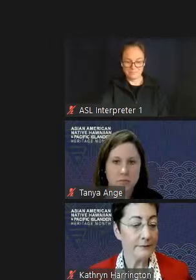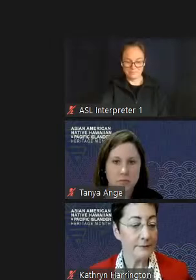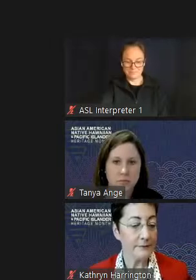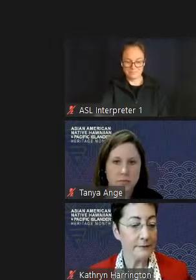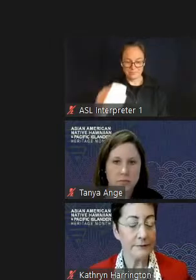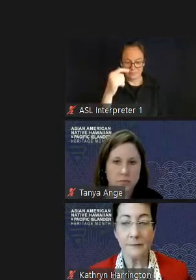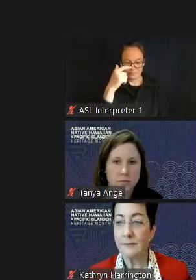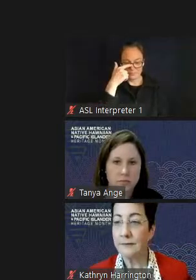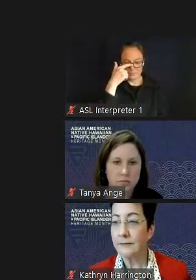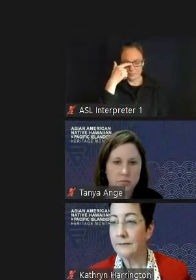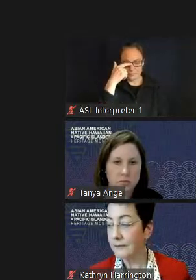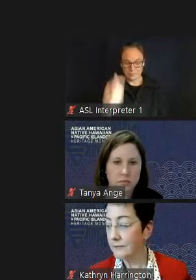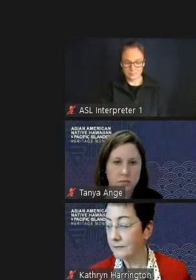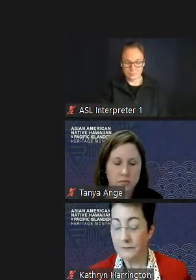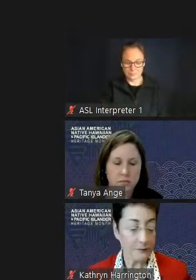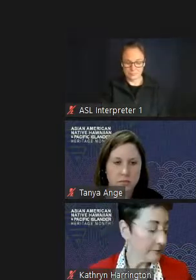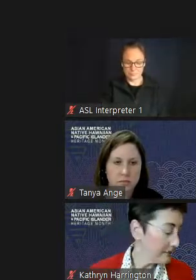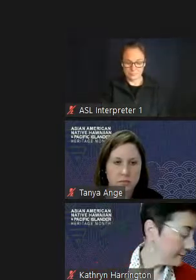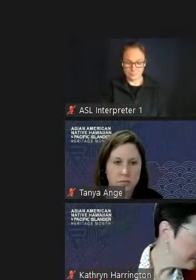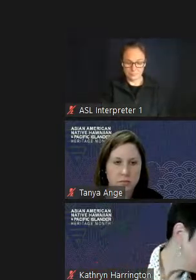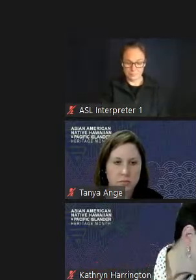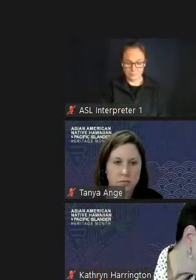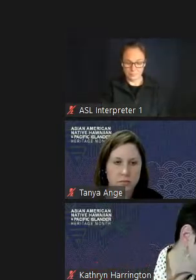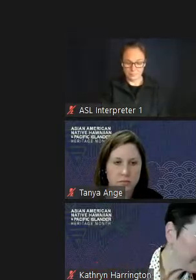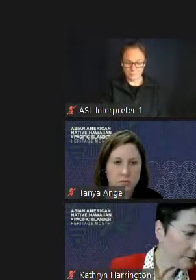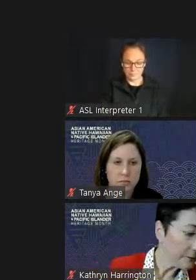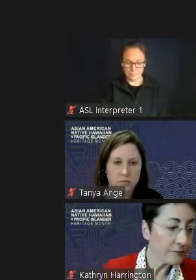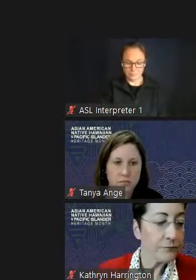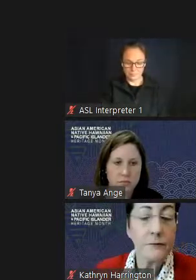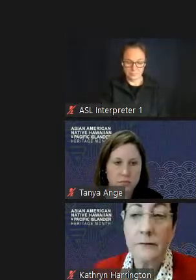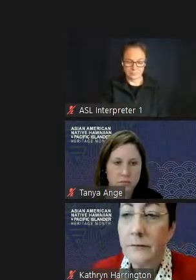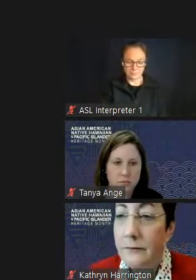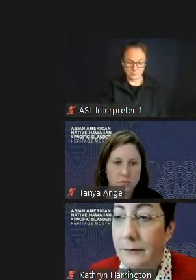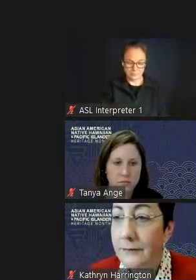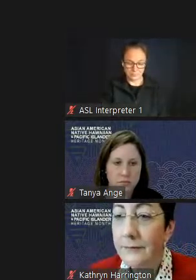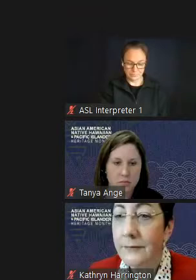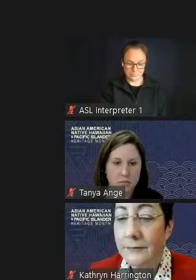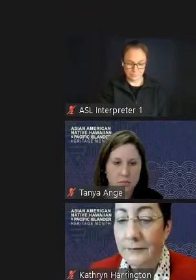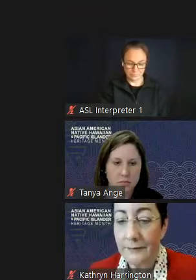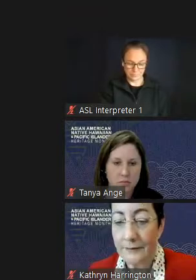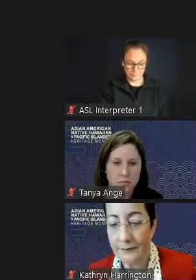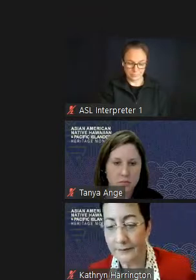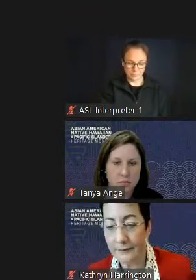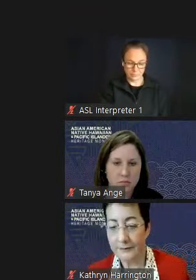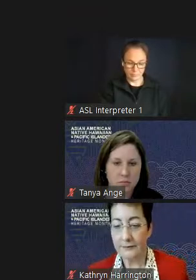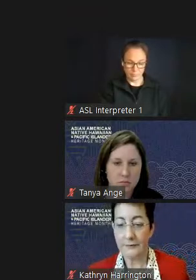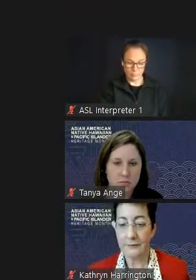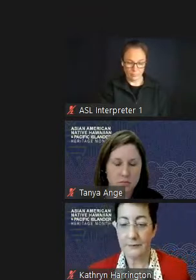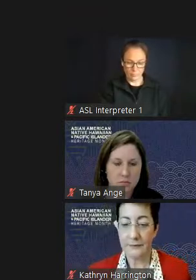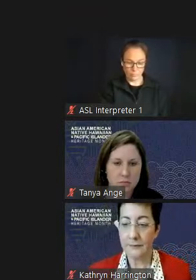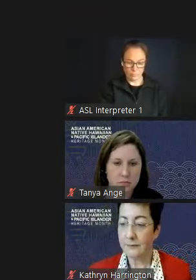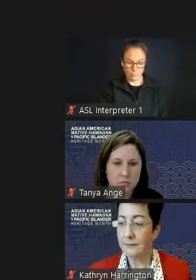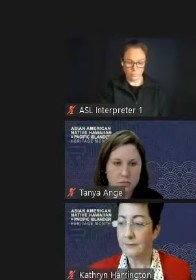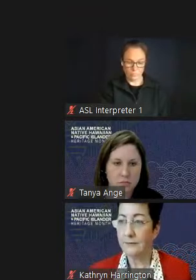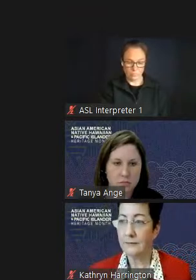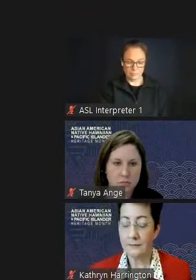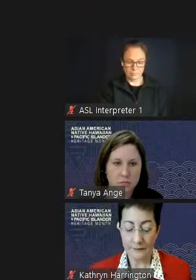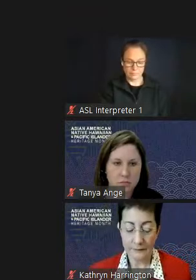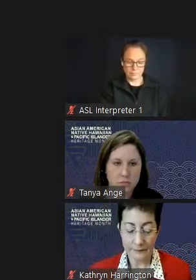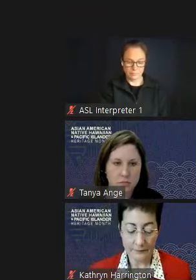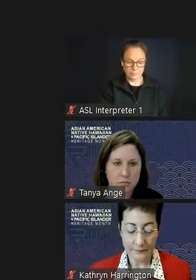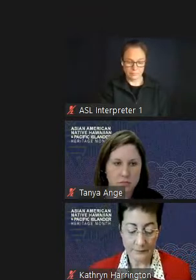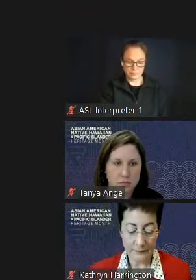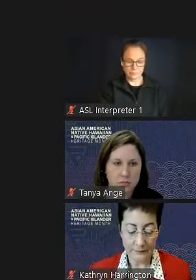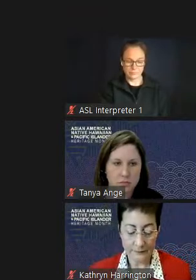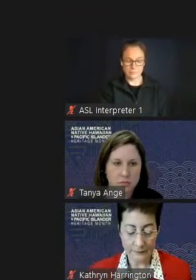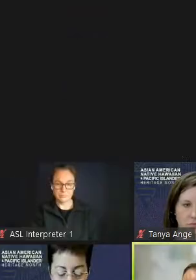All right, back over to you, Mr. Rhodes. Thank you. At this time, I'll turn it over to Committee Chair Boland to start us back